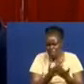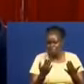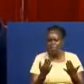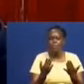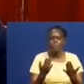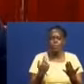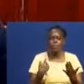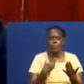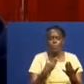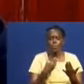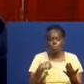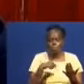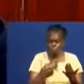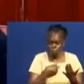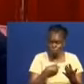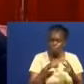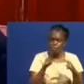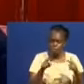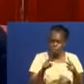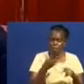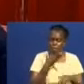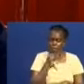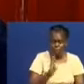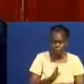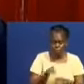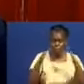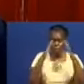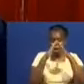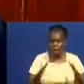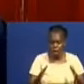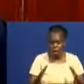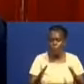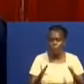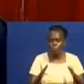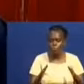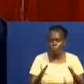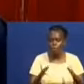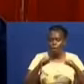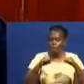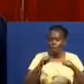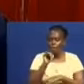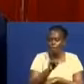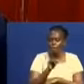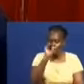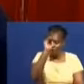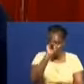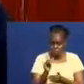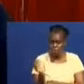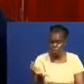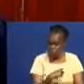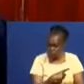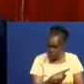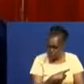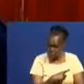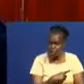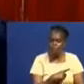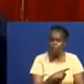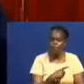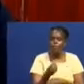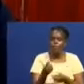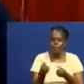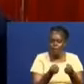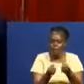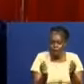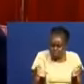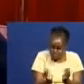things. We guys must begin, and we ladies and gentlemen in this house must begin to agree that we can reduce our salaries, that we can drive